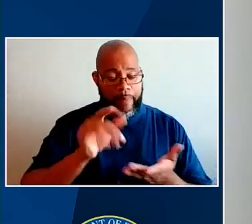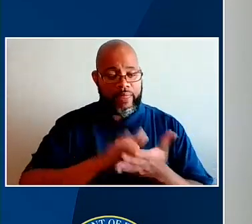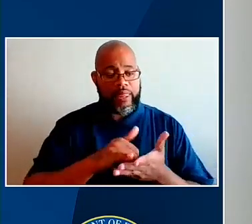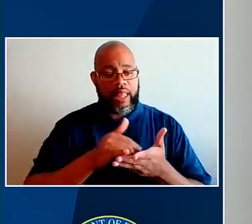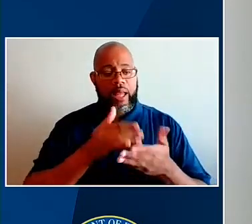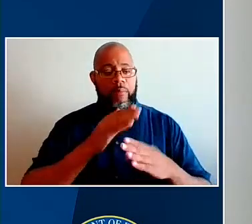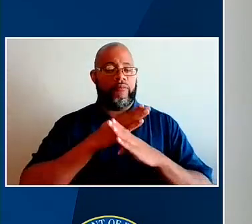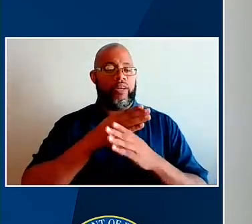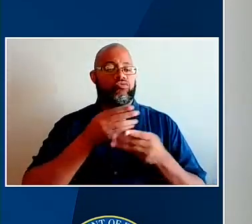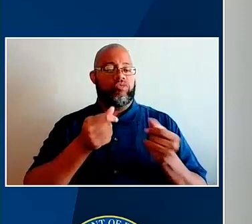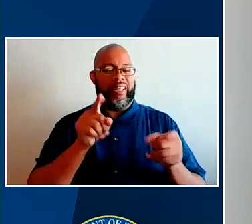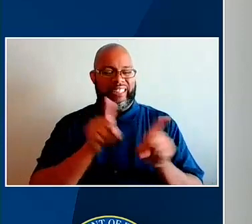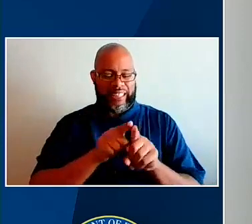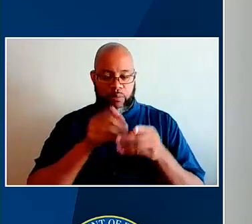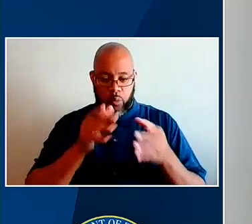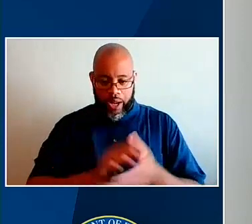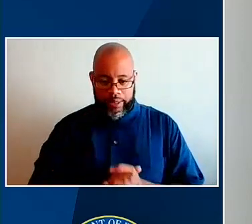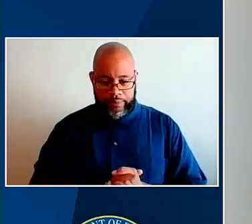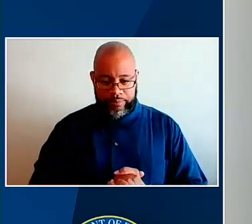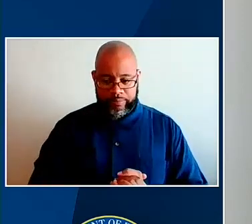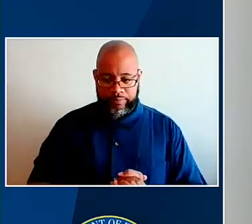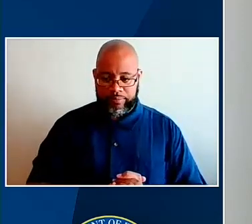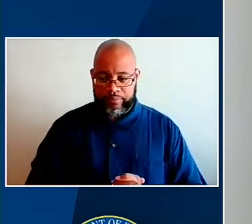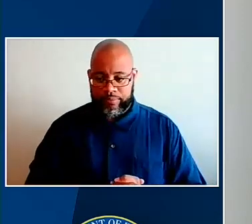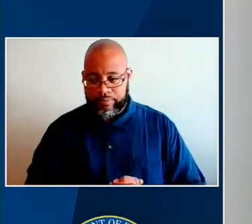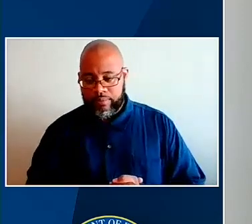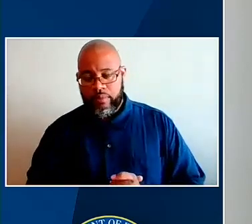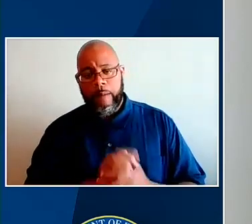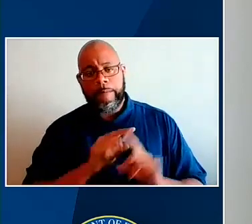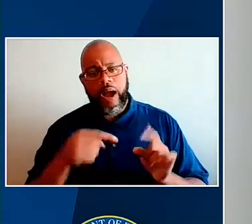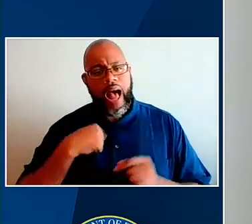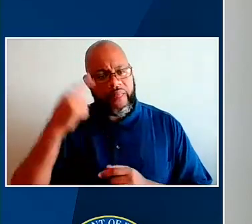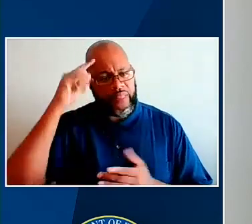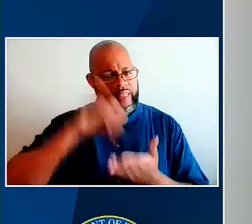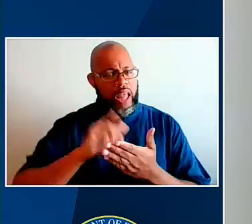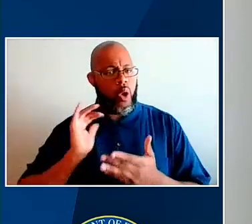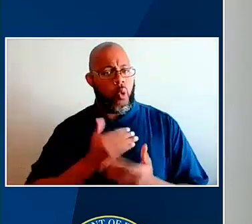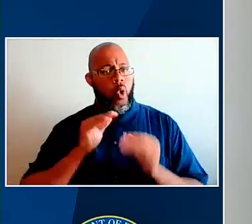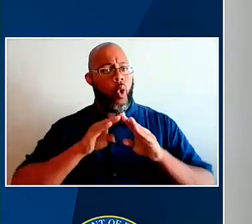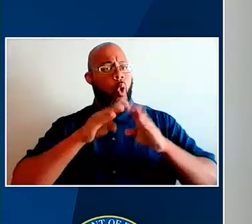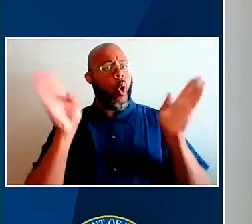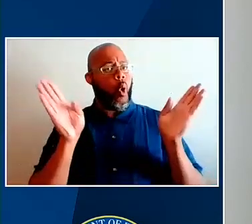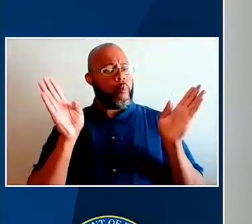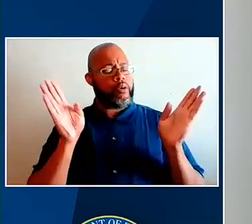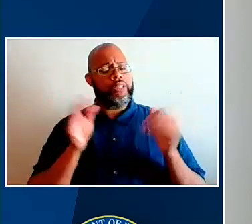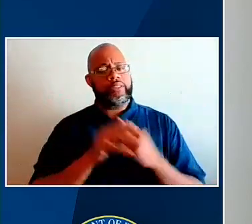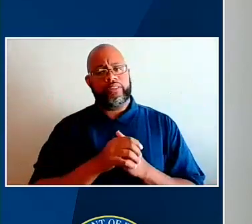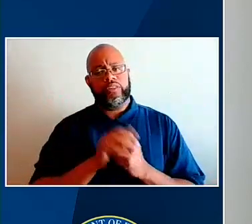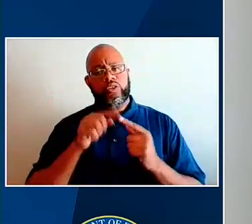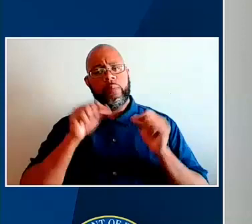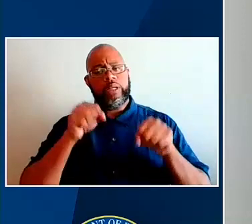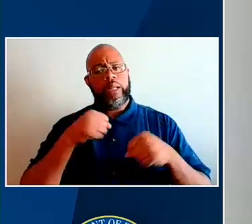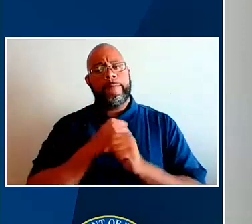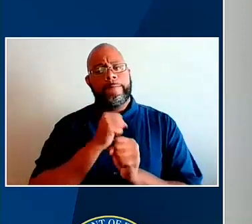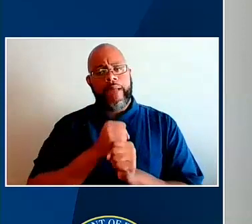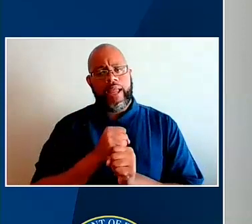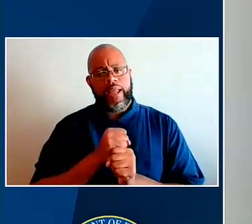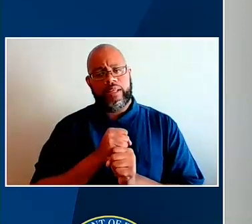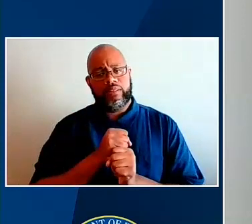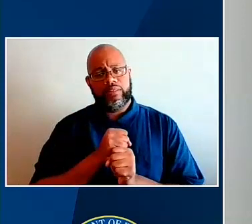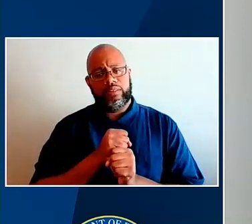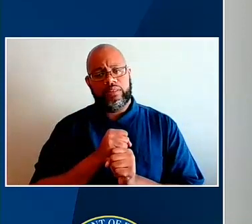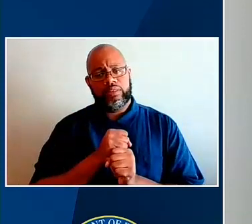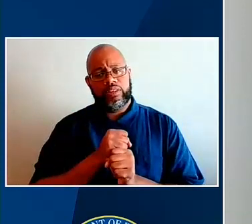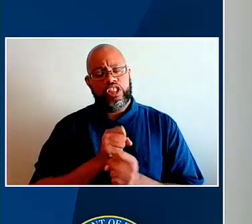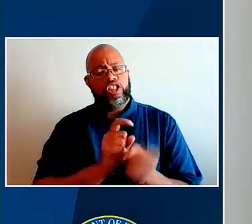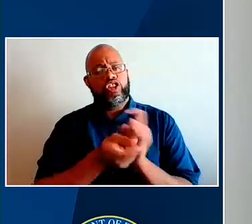in exactly the same way. But I think we are open to potentially making